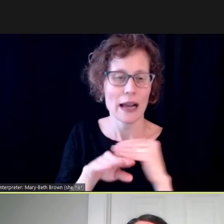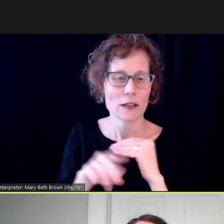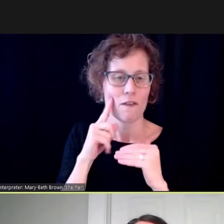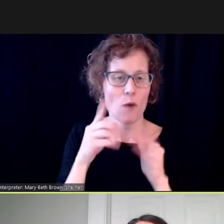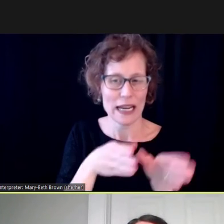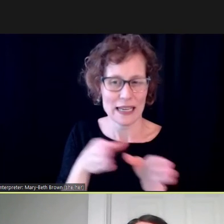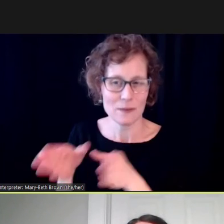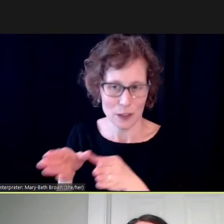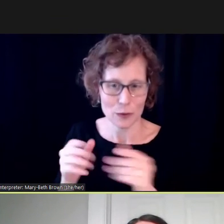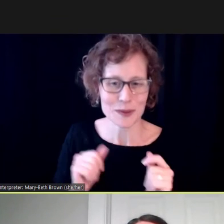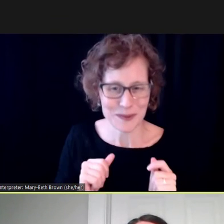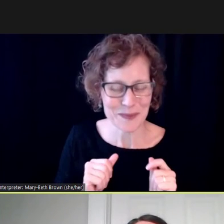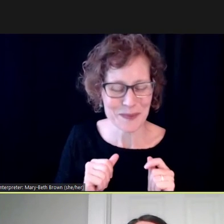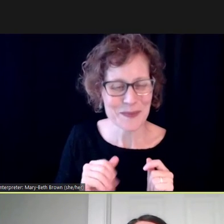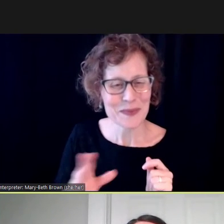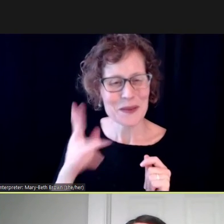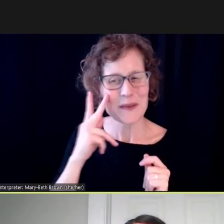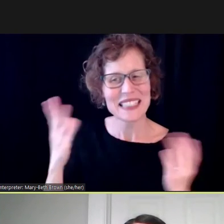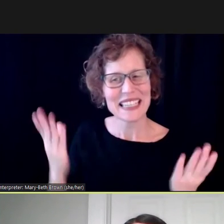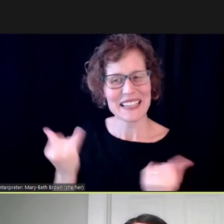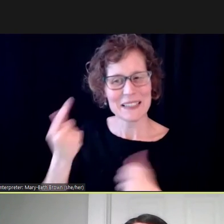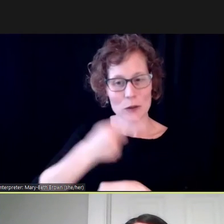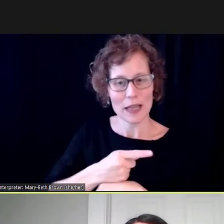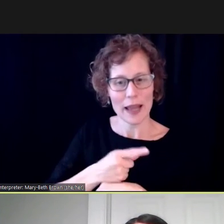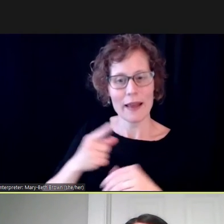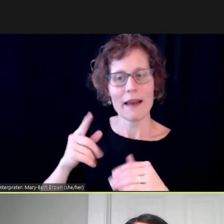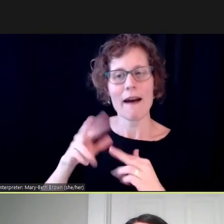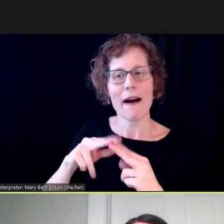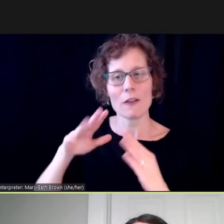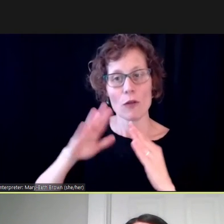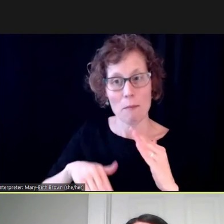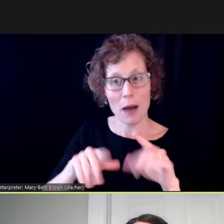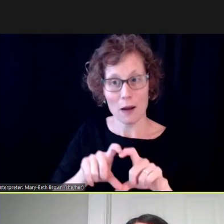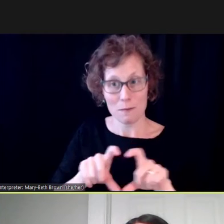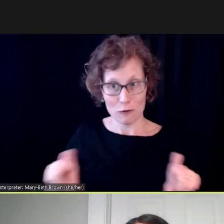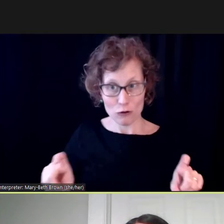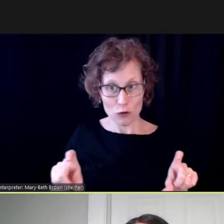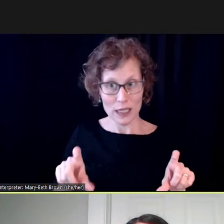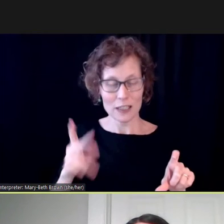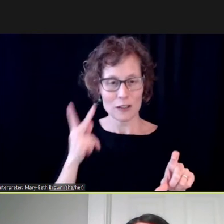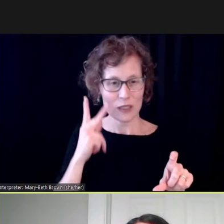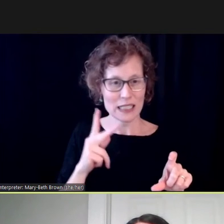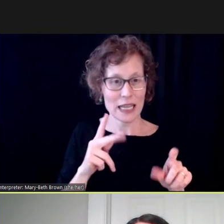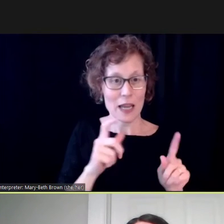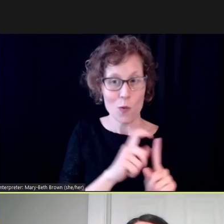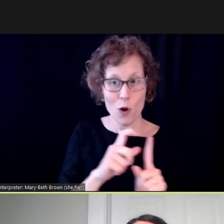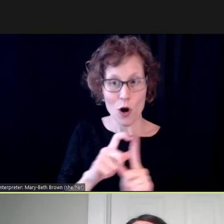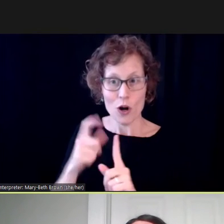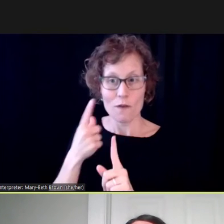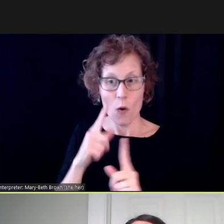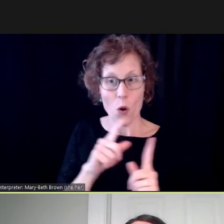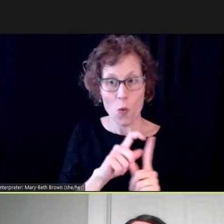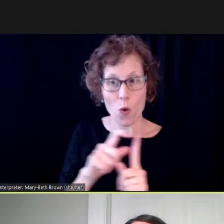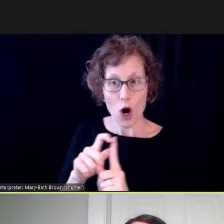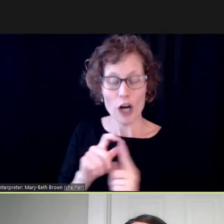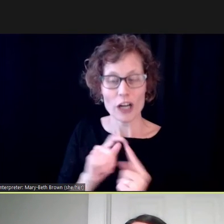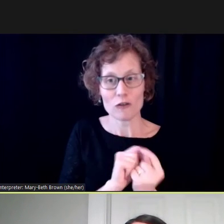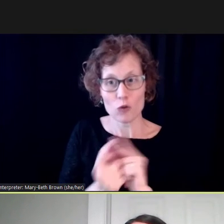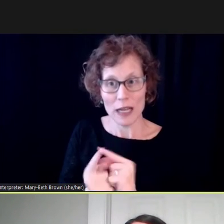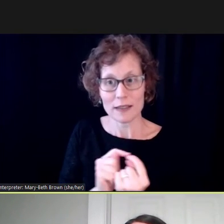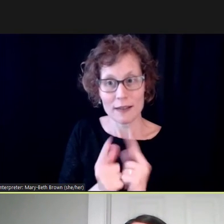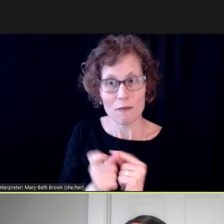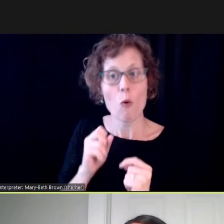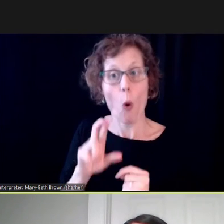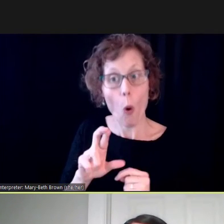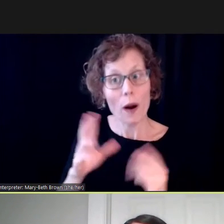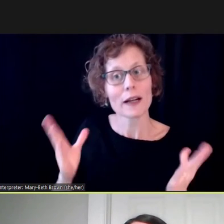individuals. So you will see here today, either at the bottom of your screen, you will see the word-for-word transcription, or I encourage